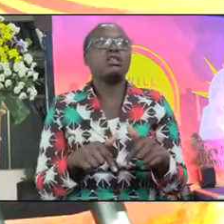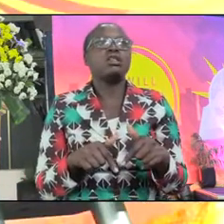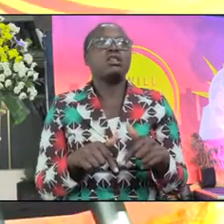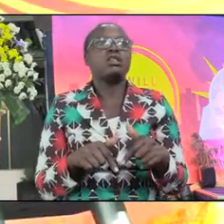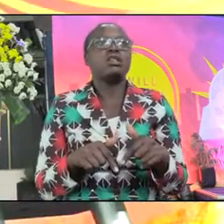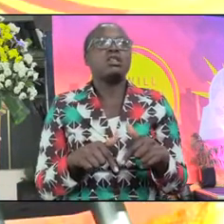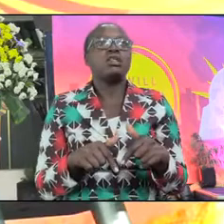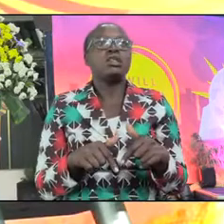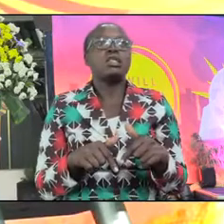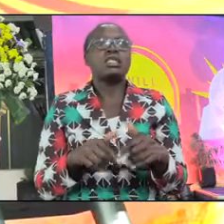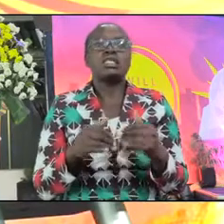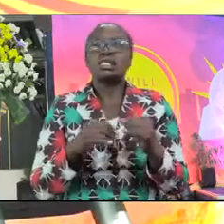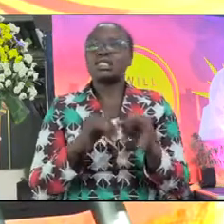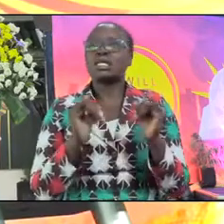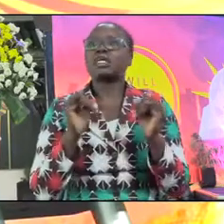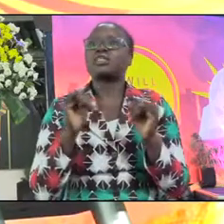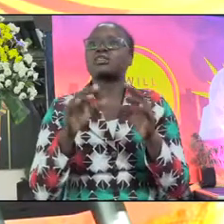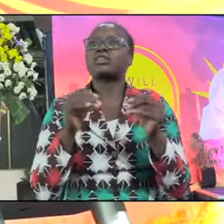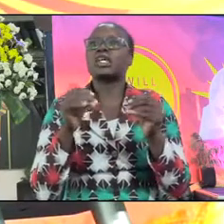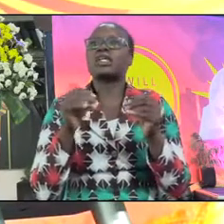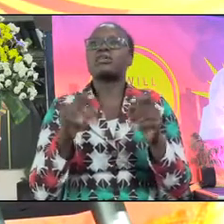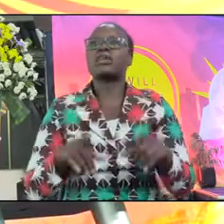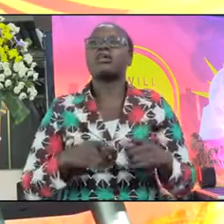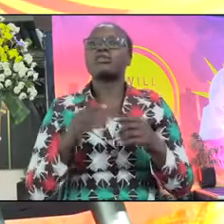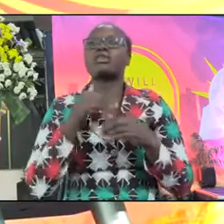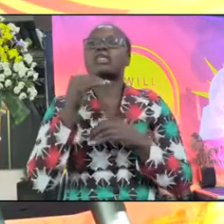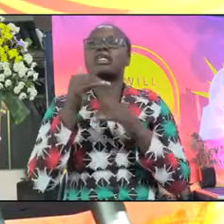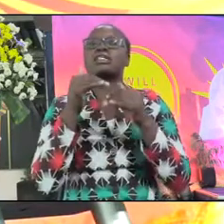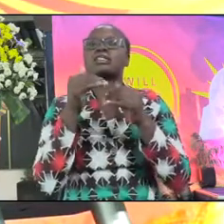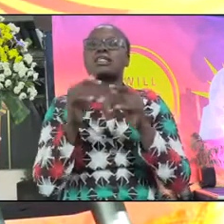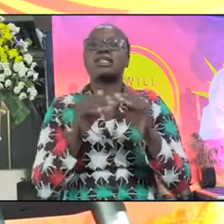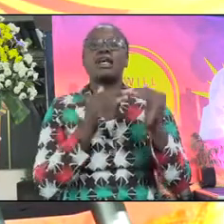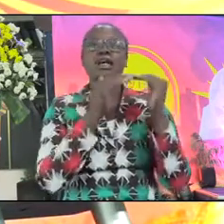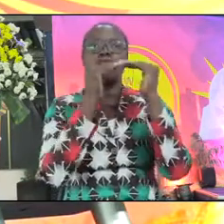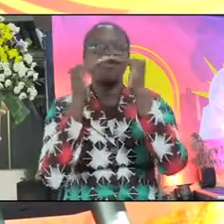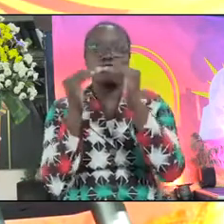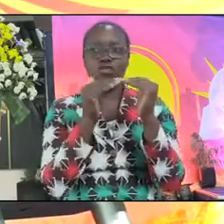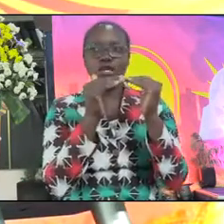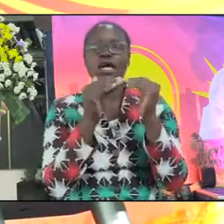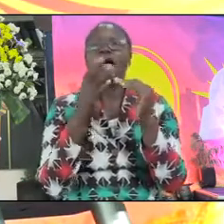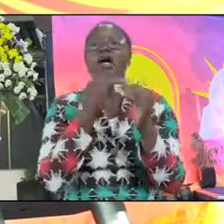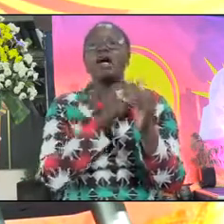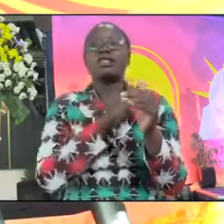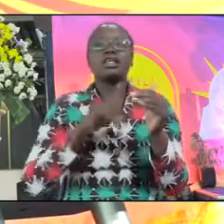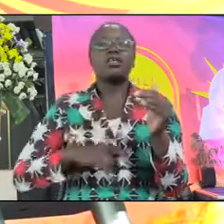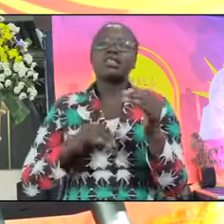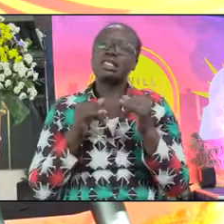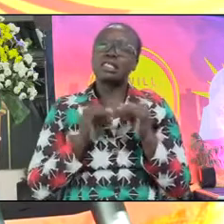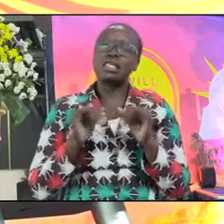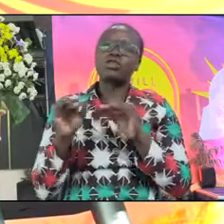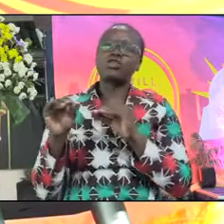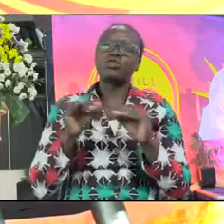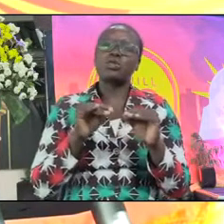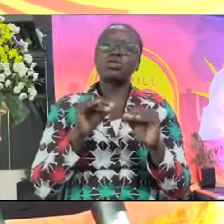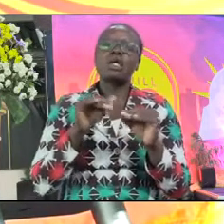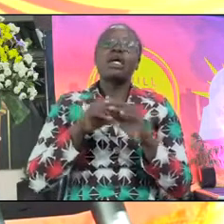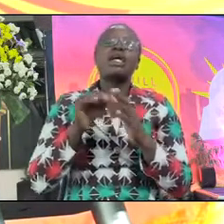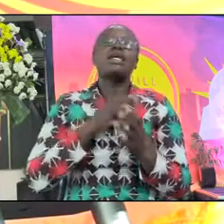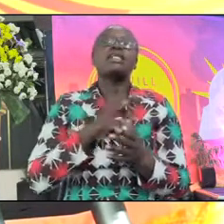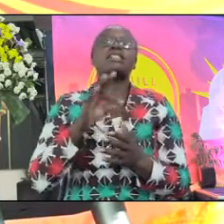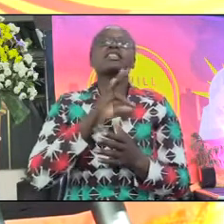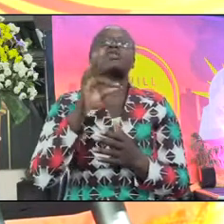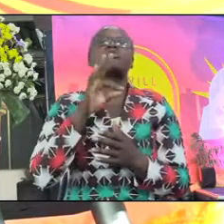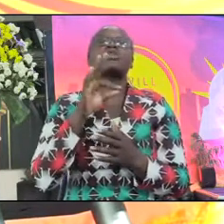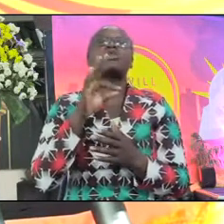God is trying to take your life to the next level. And the Lord is trying to put you in